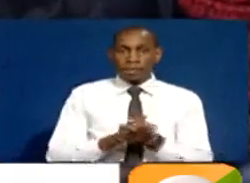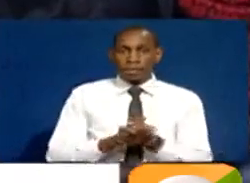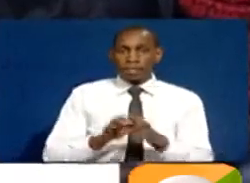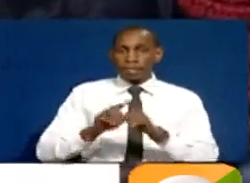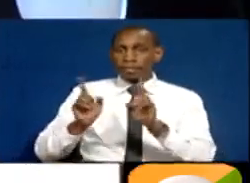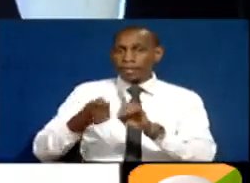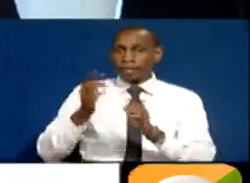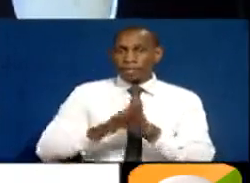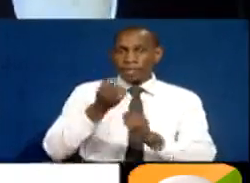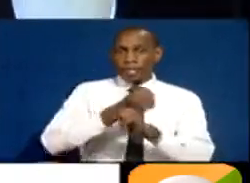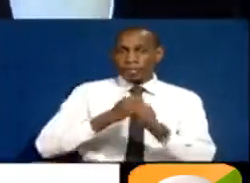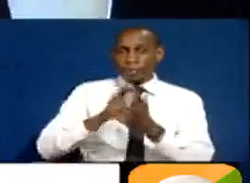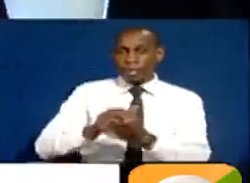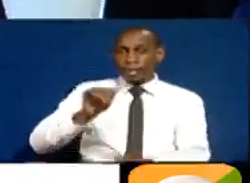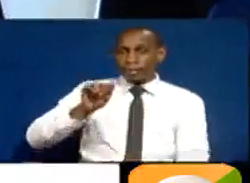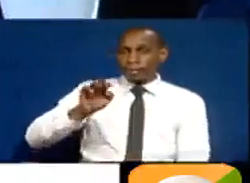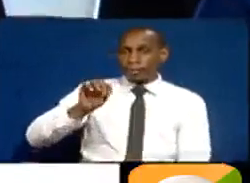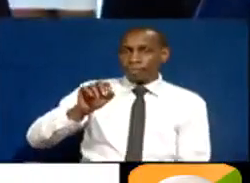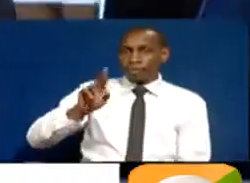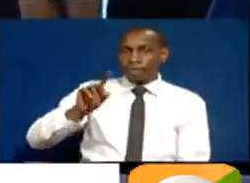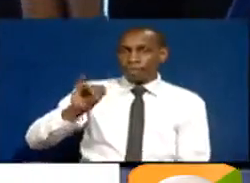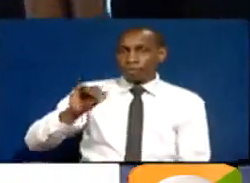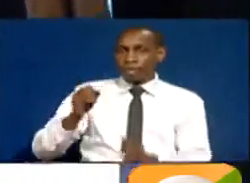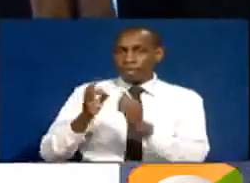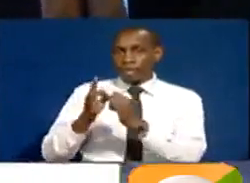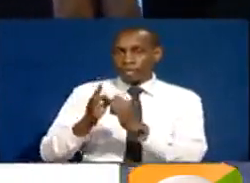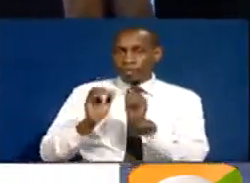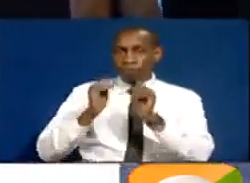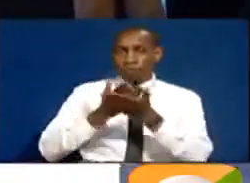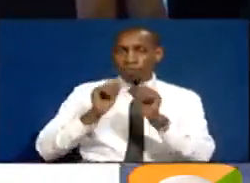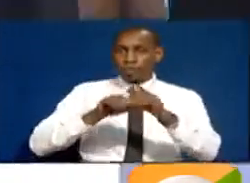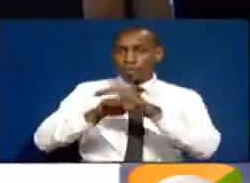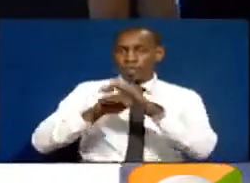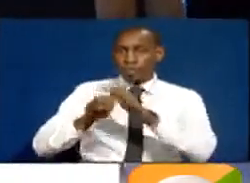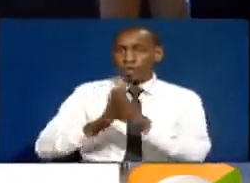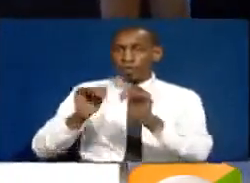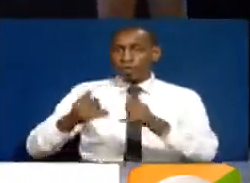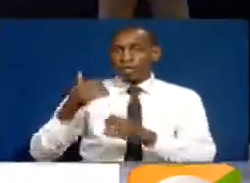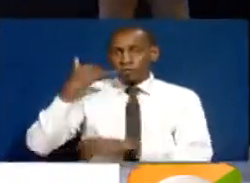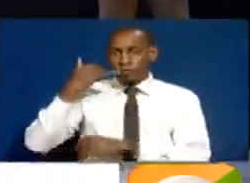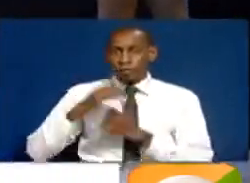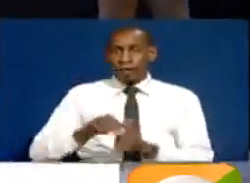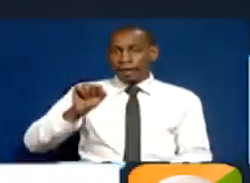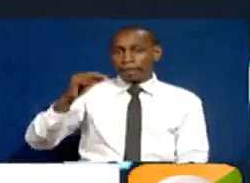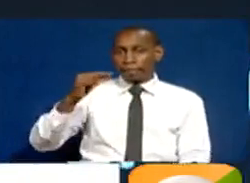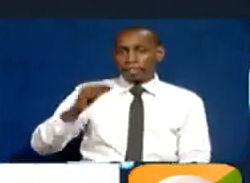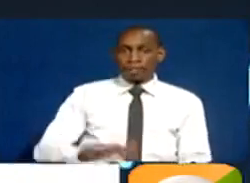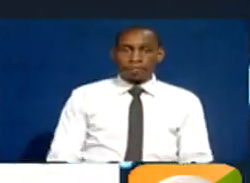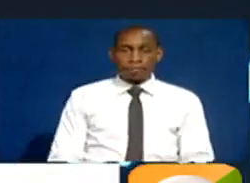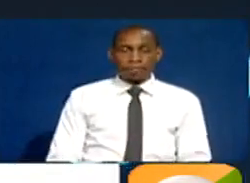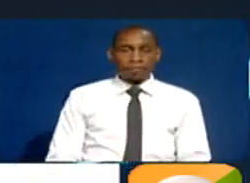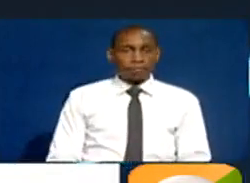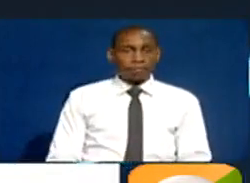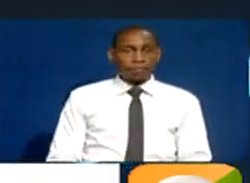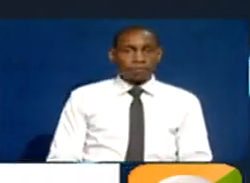among the first to make Android 13 beta available on its latest Common 19 Pro 5G.